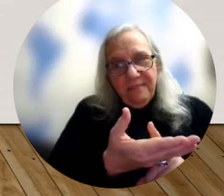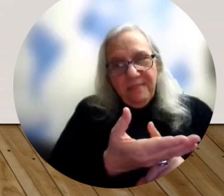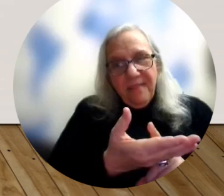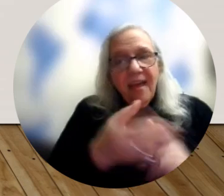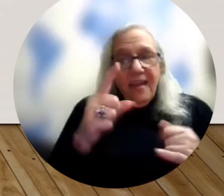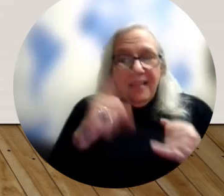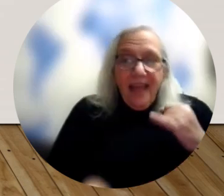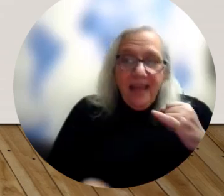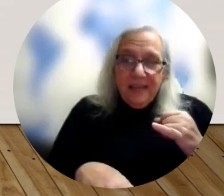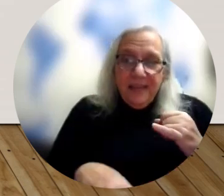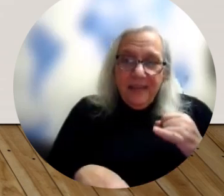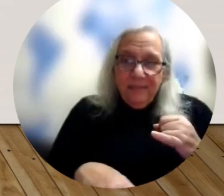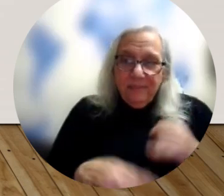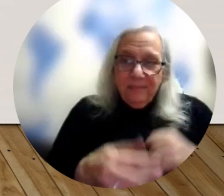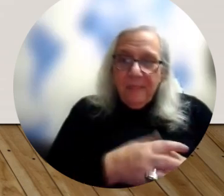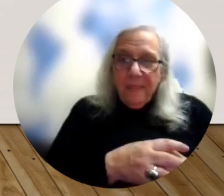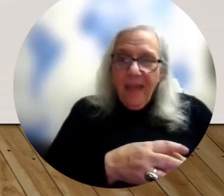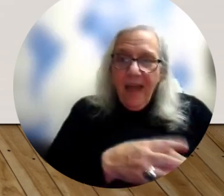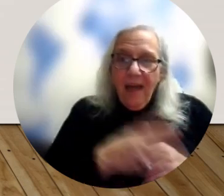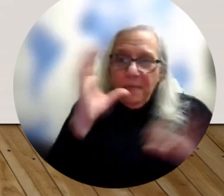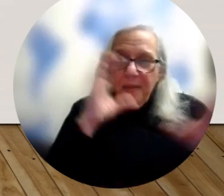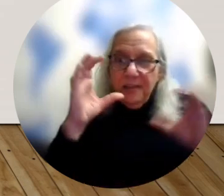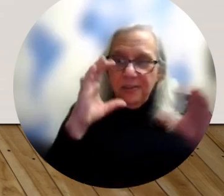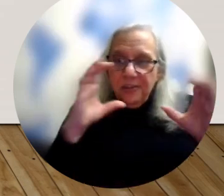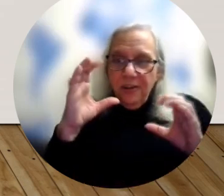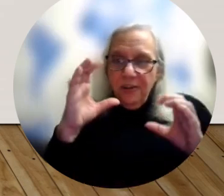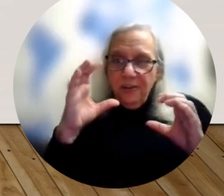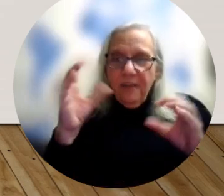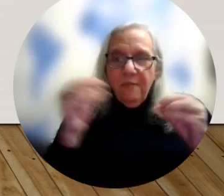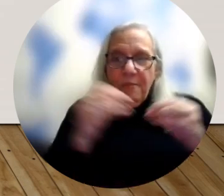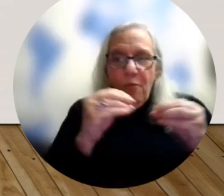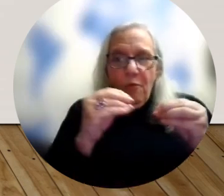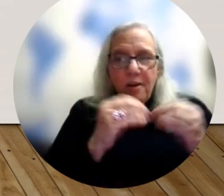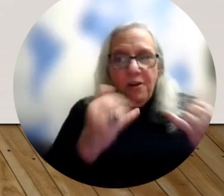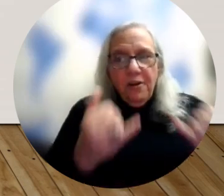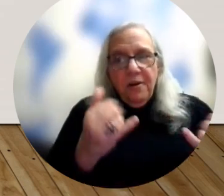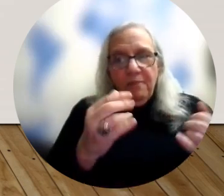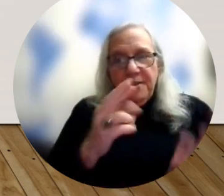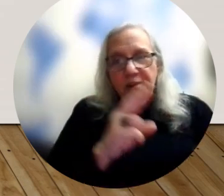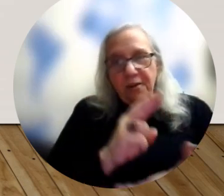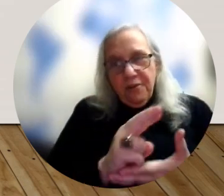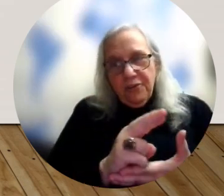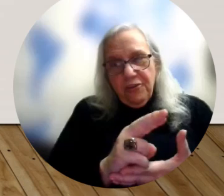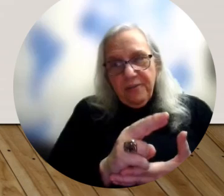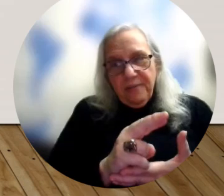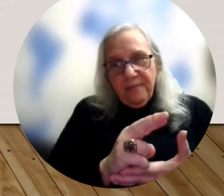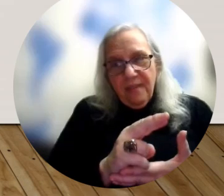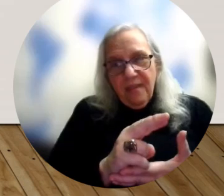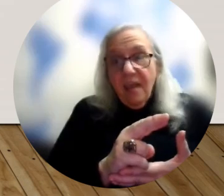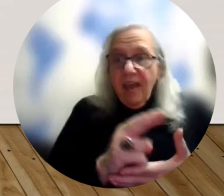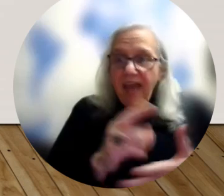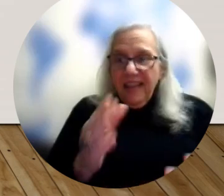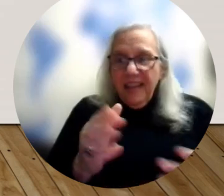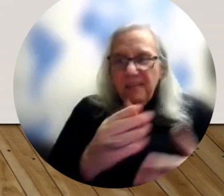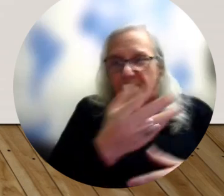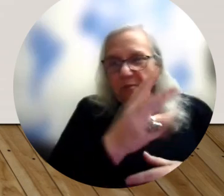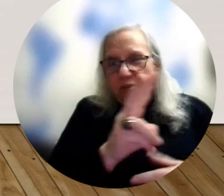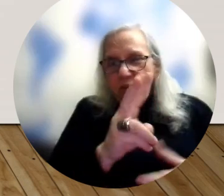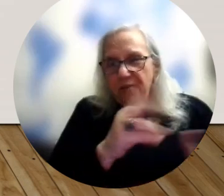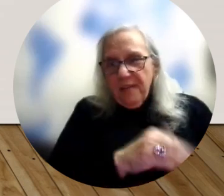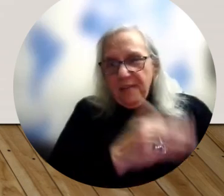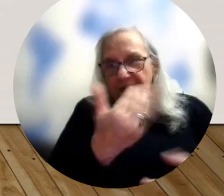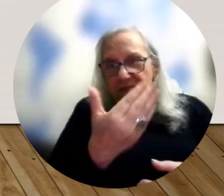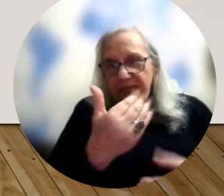convincing. Lastly, I will be in search of more current research, at least